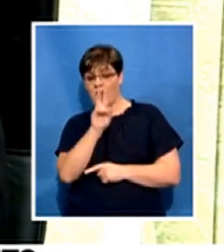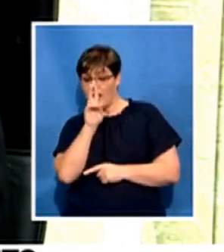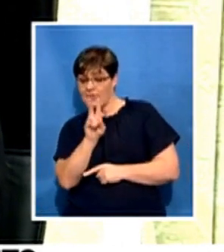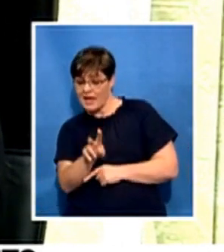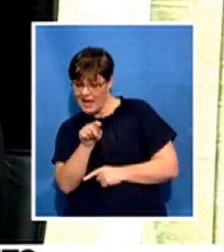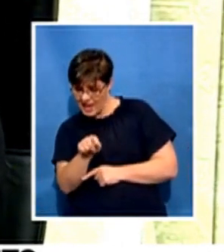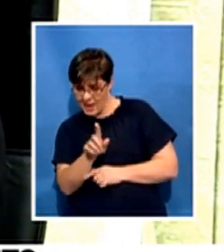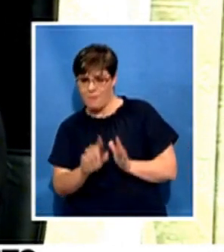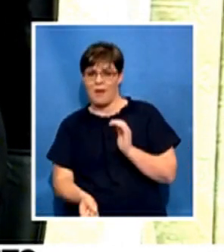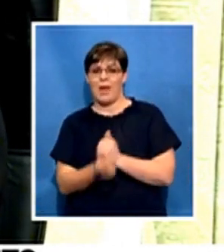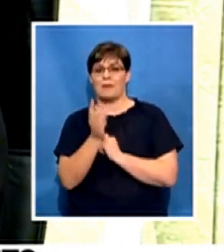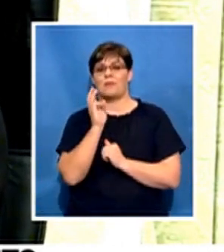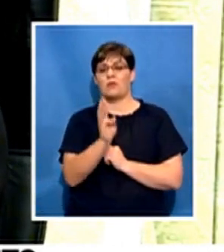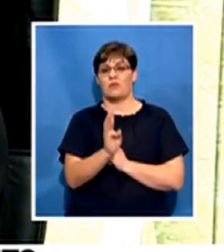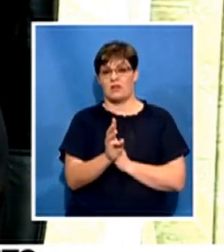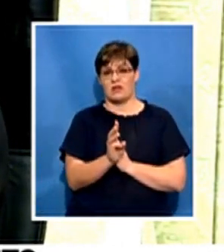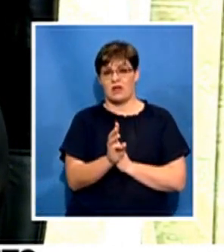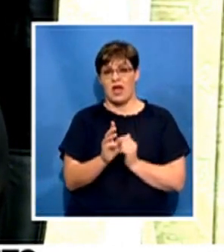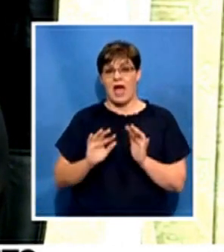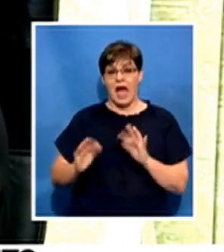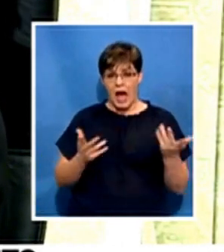go and ventilate our issues